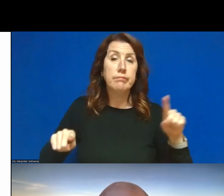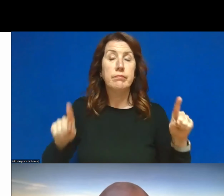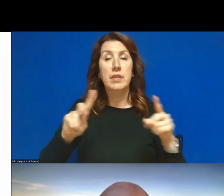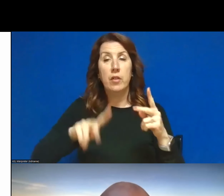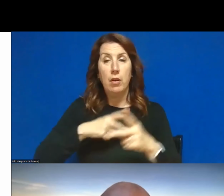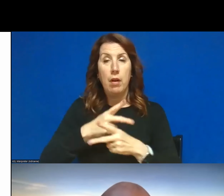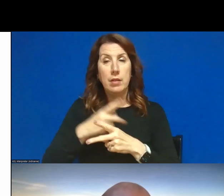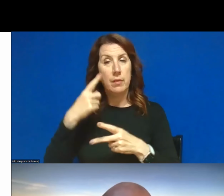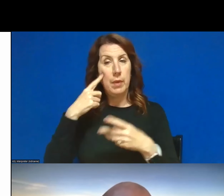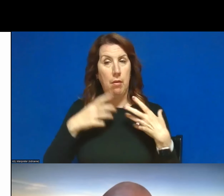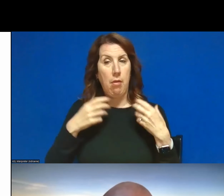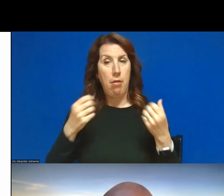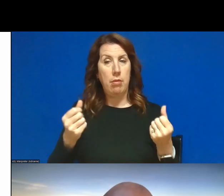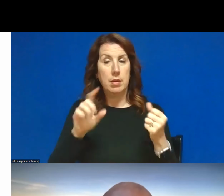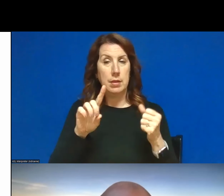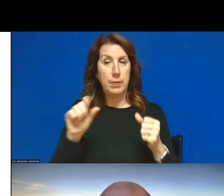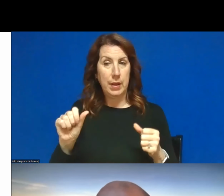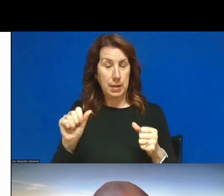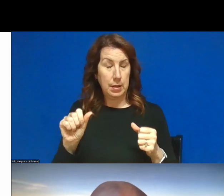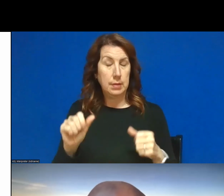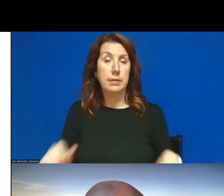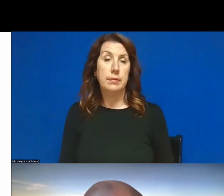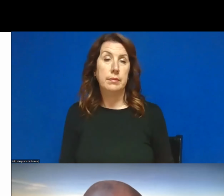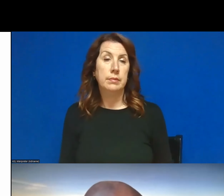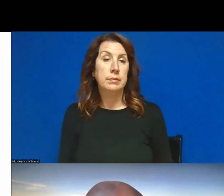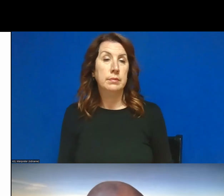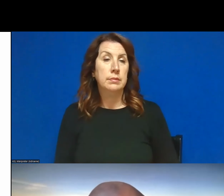mental health disabilities as possible.